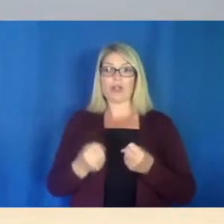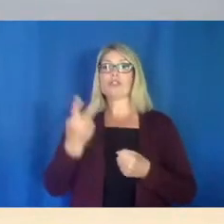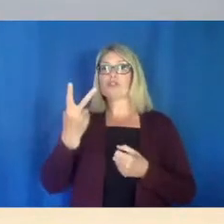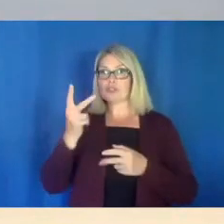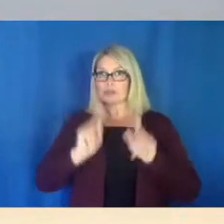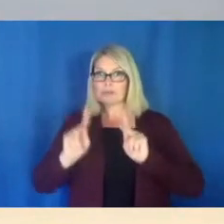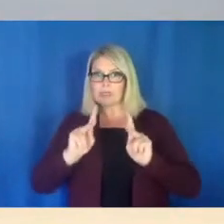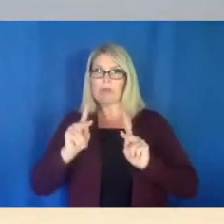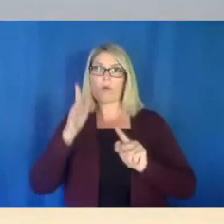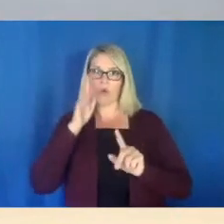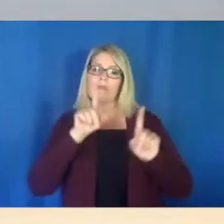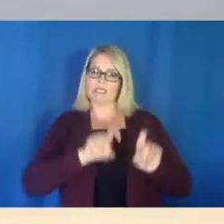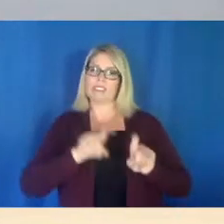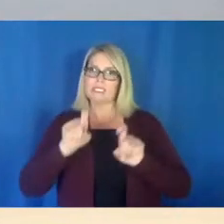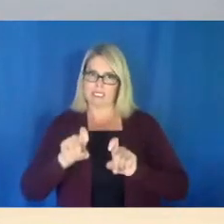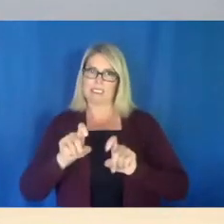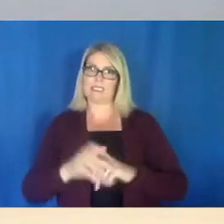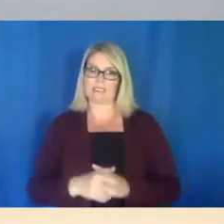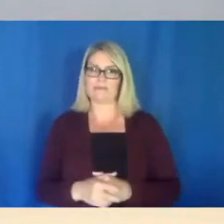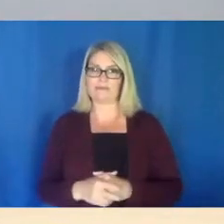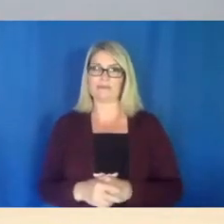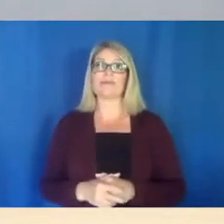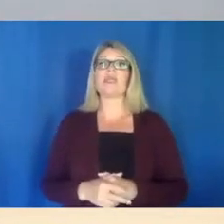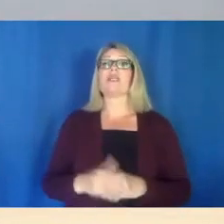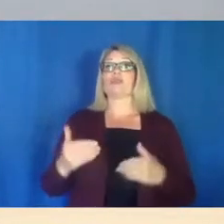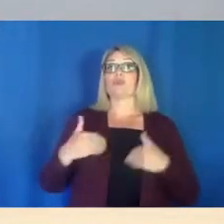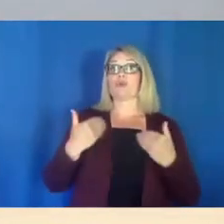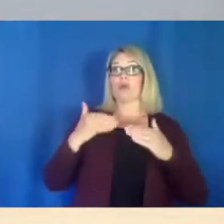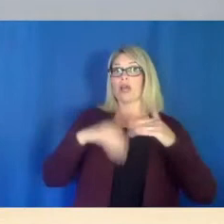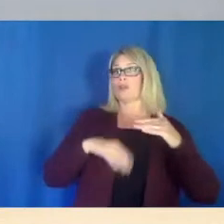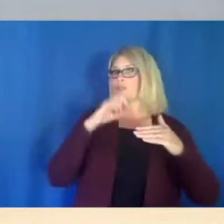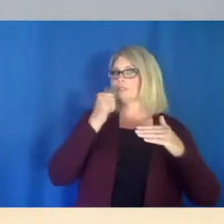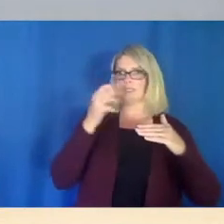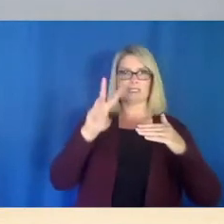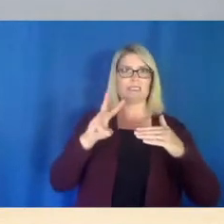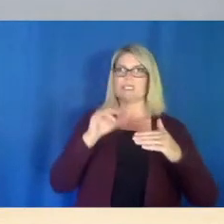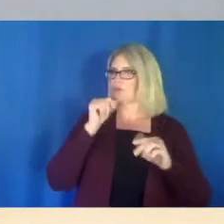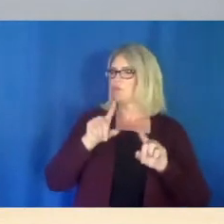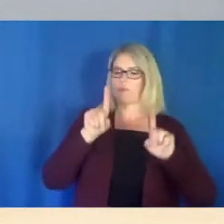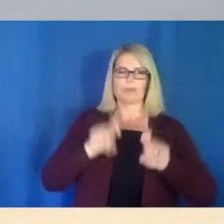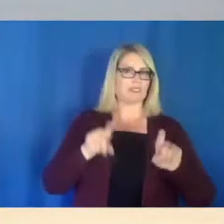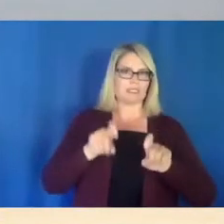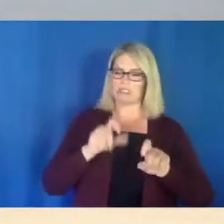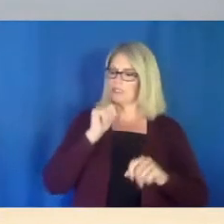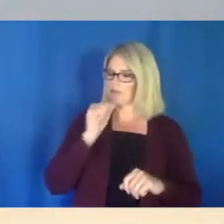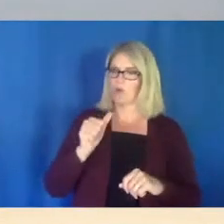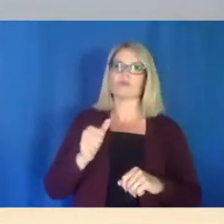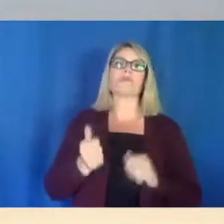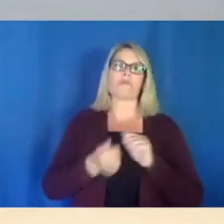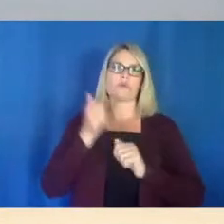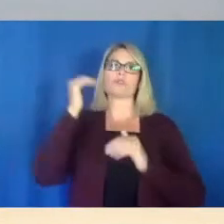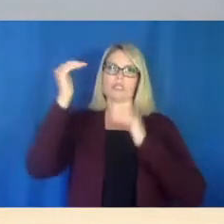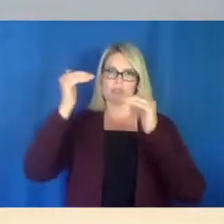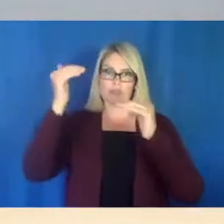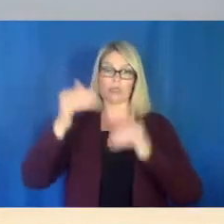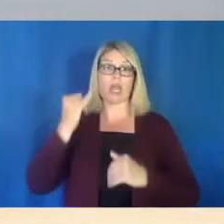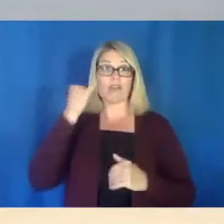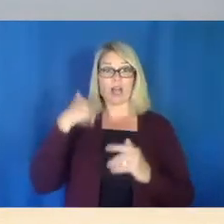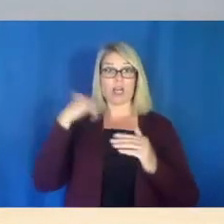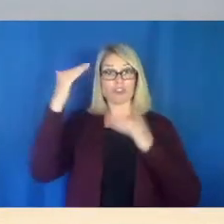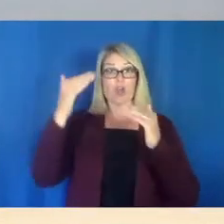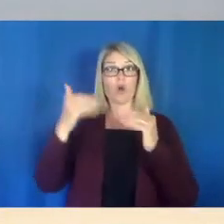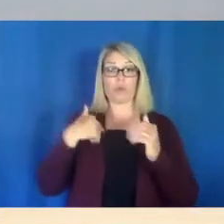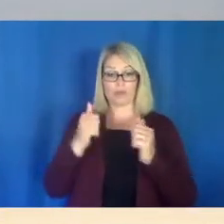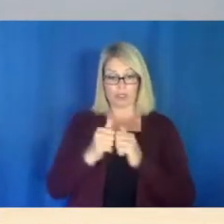adults. Youth under the age of 16 will not be tested at the points of entry. And if an adult is traveling with